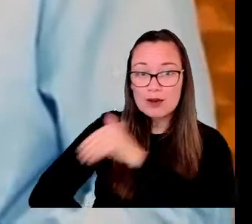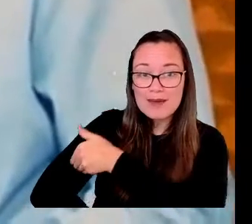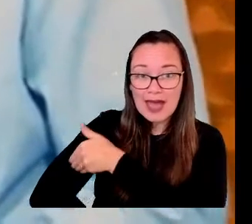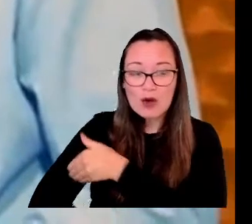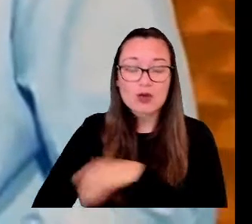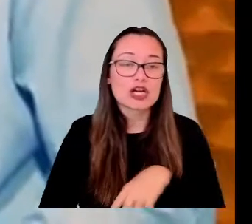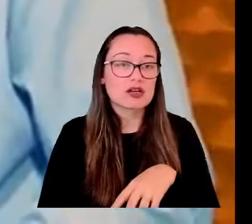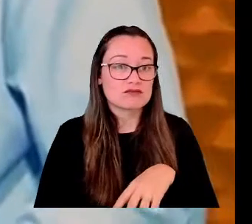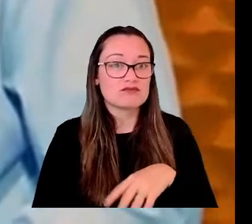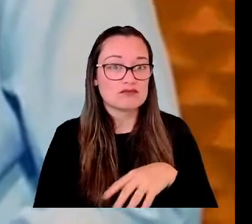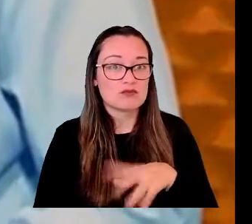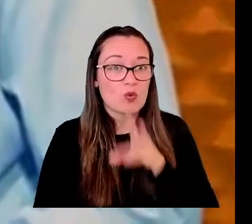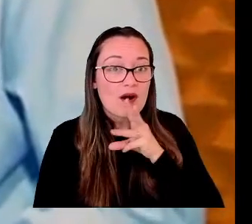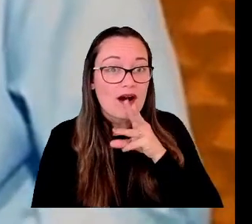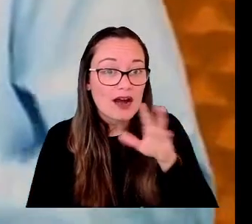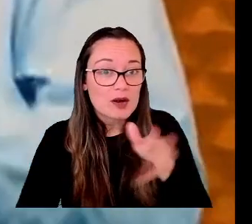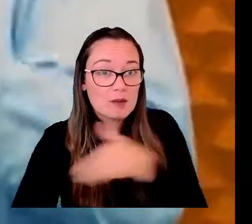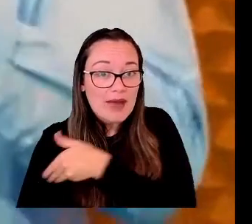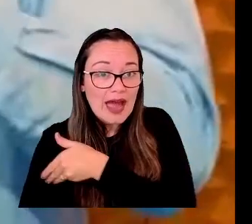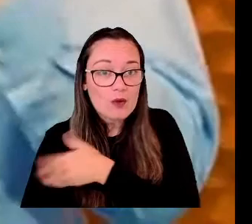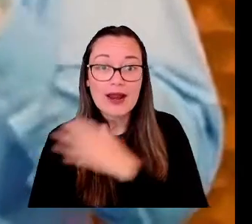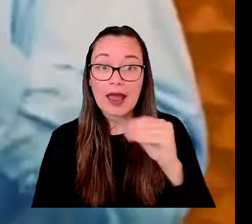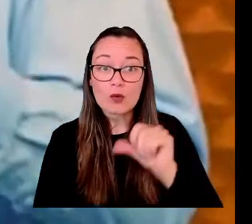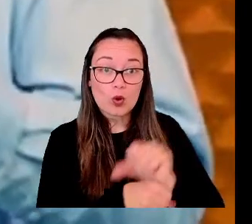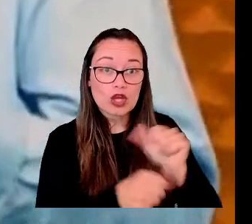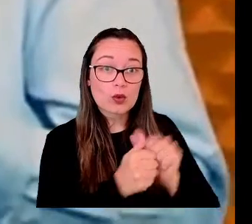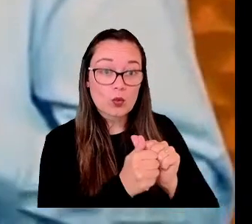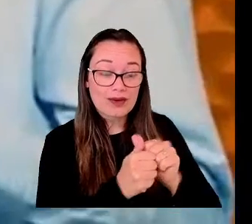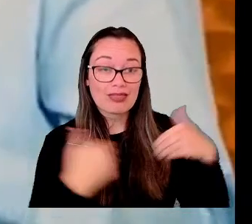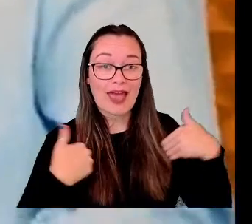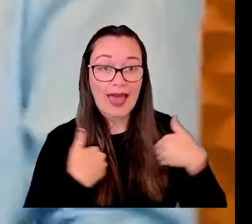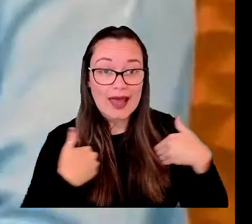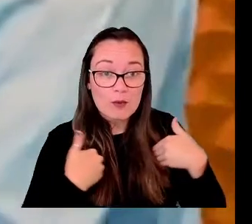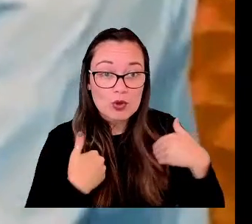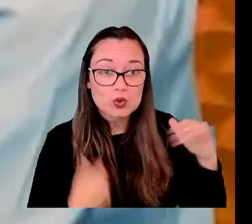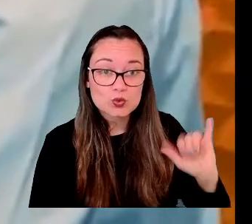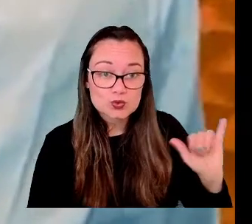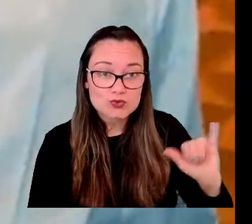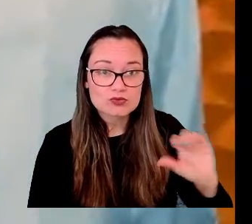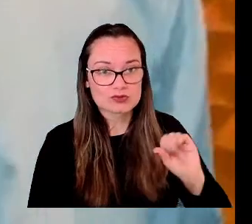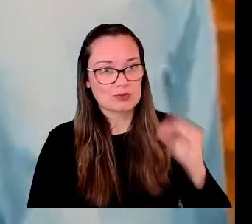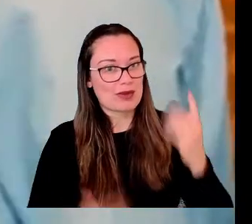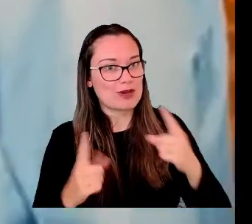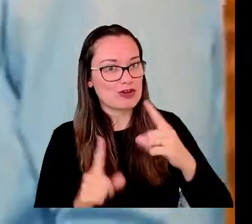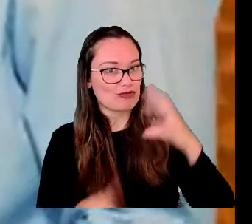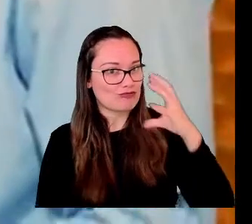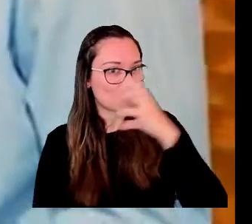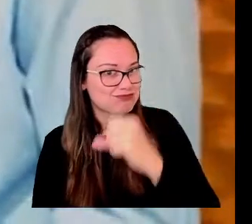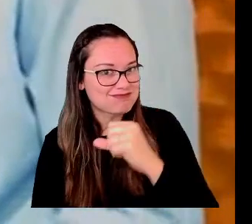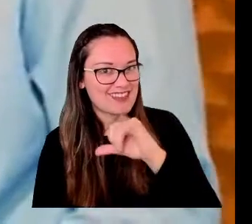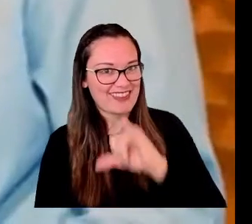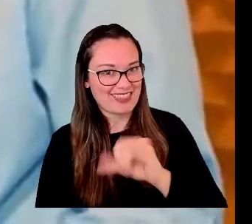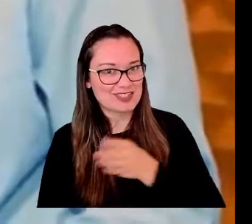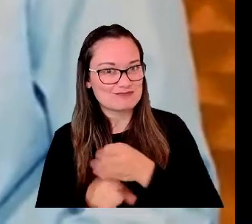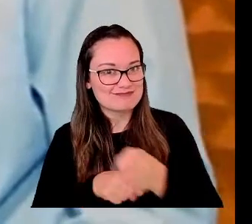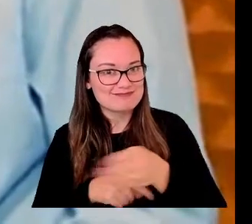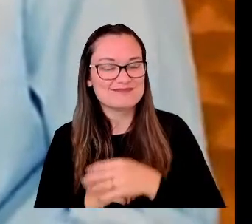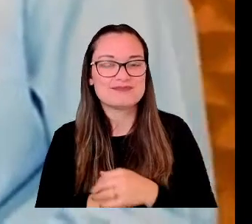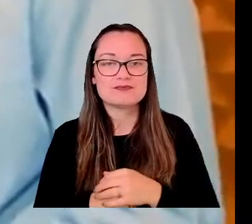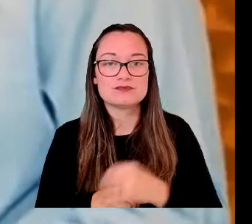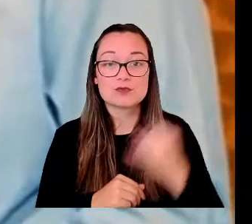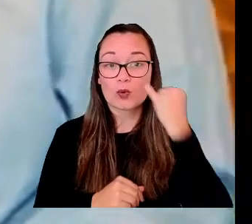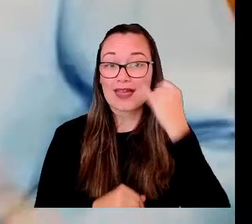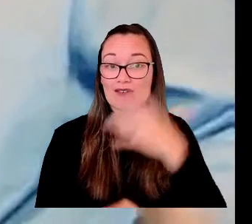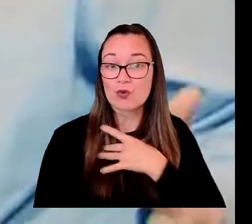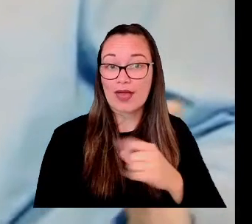all the way to animals, to working with animals. So this is a big area that you might be interested in. First, if you like working with